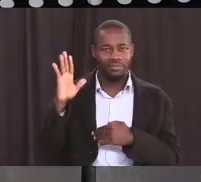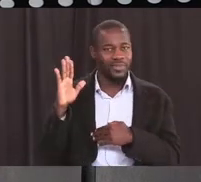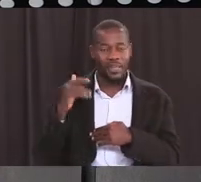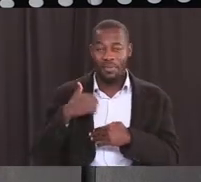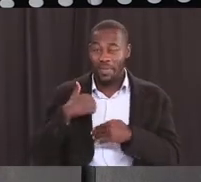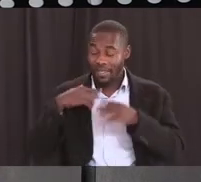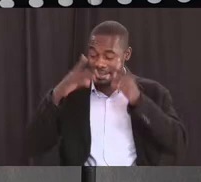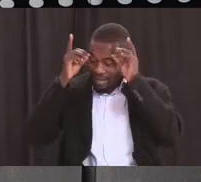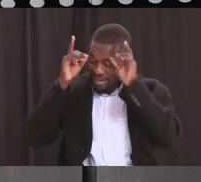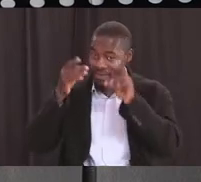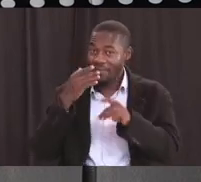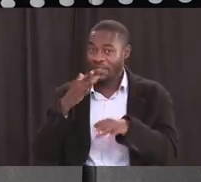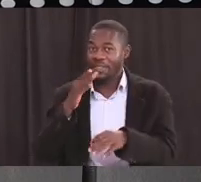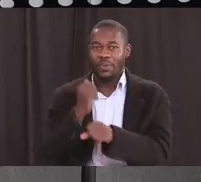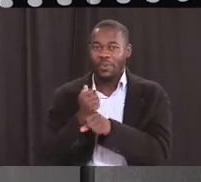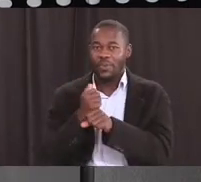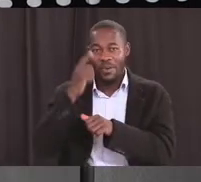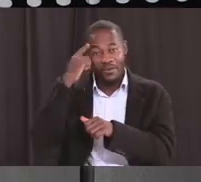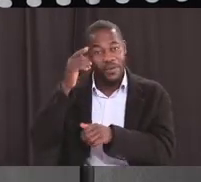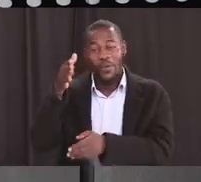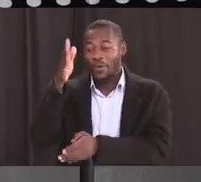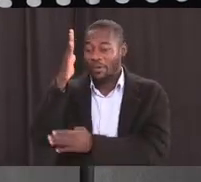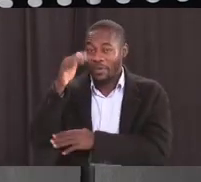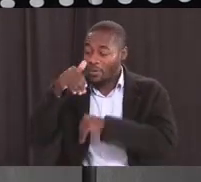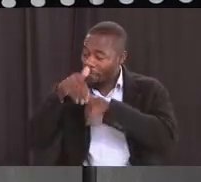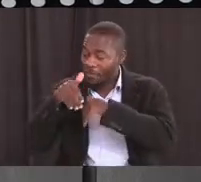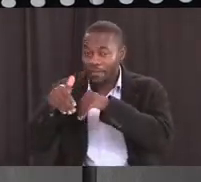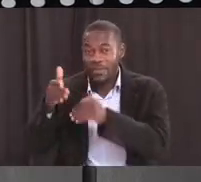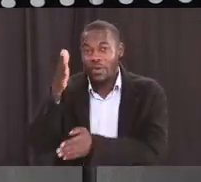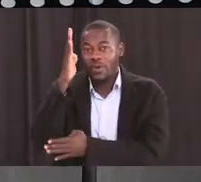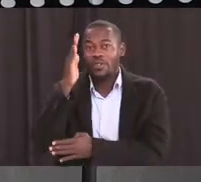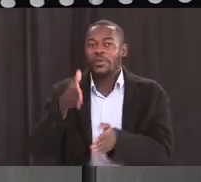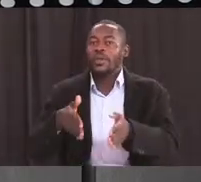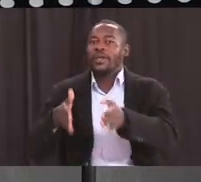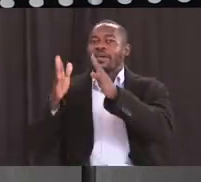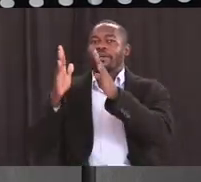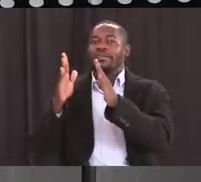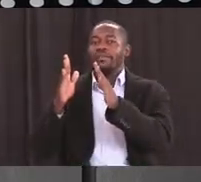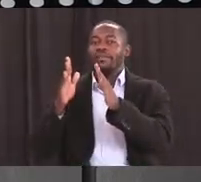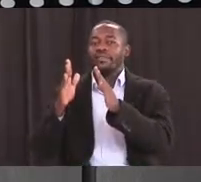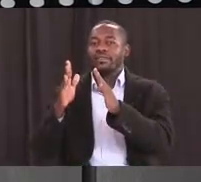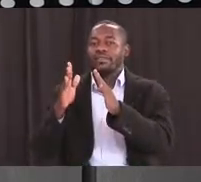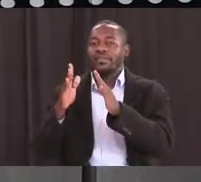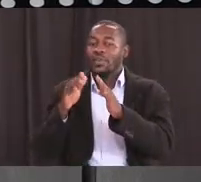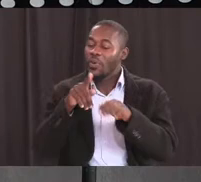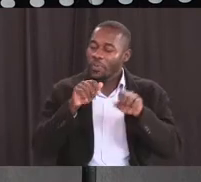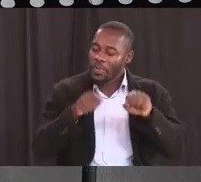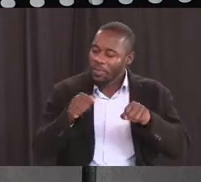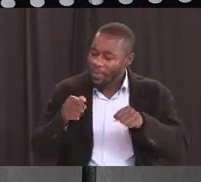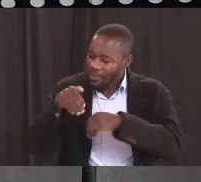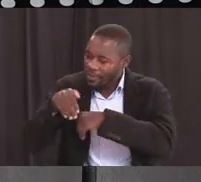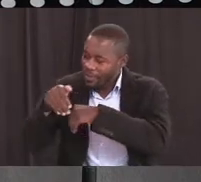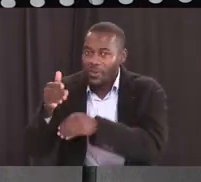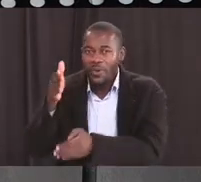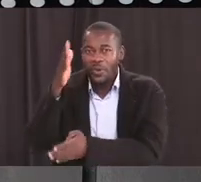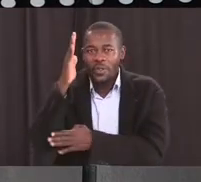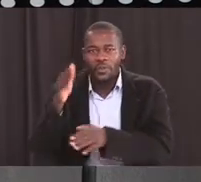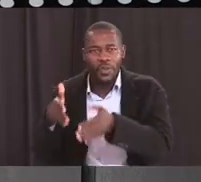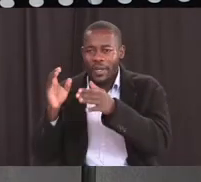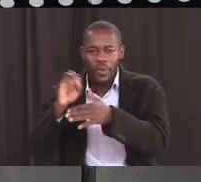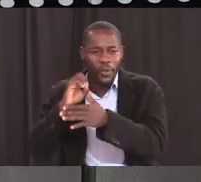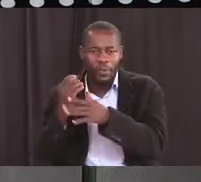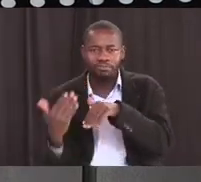Whether it's about God's direction in a job, are you supposed to stay? Are you supposed to apply somewhere